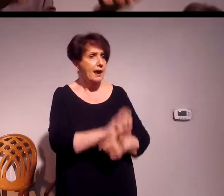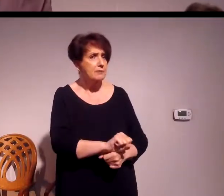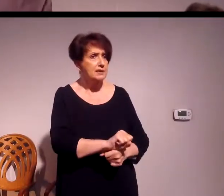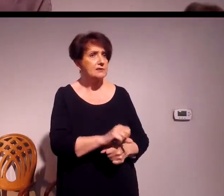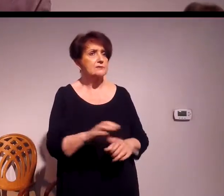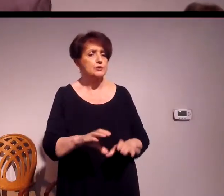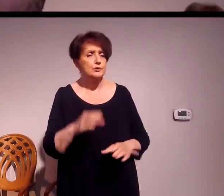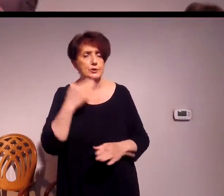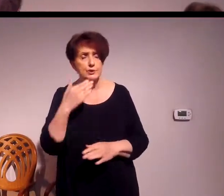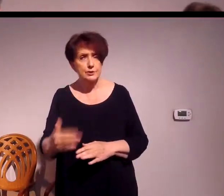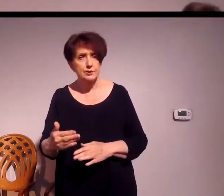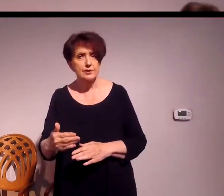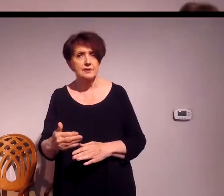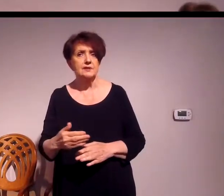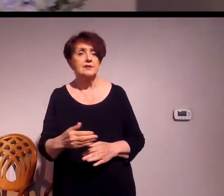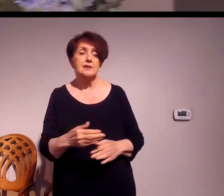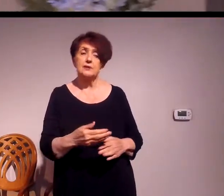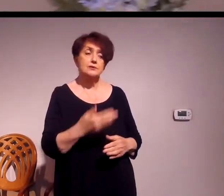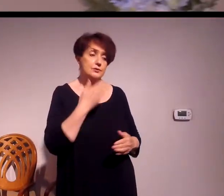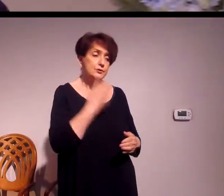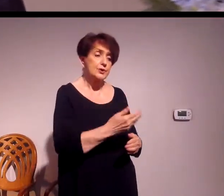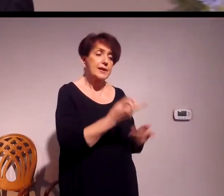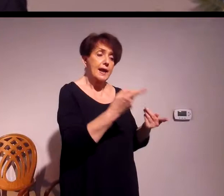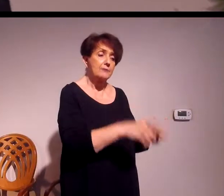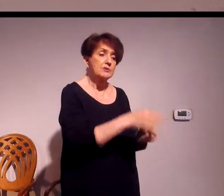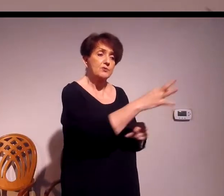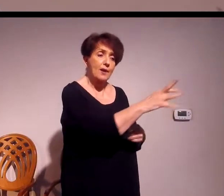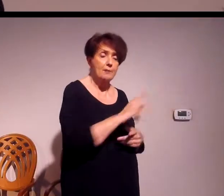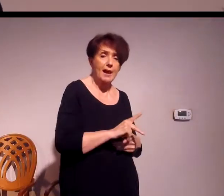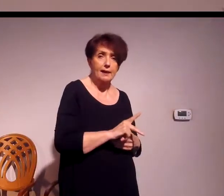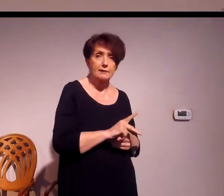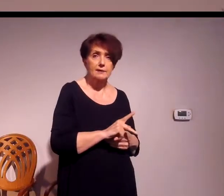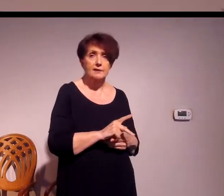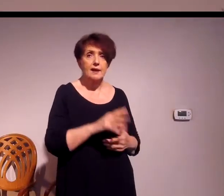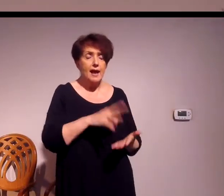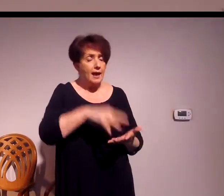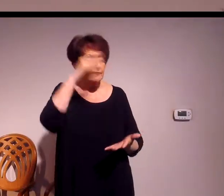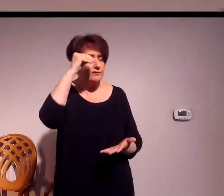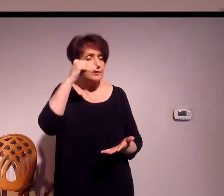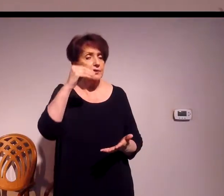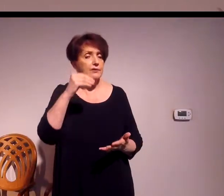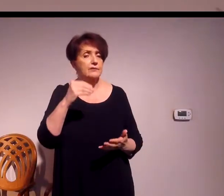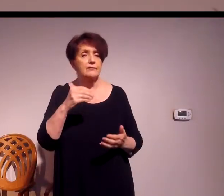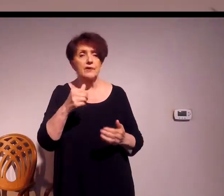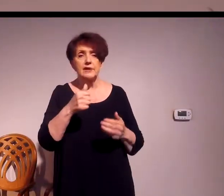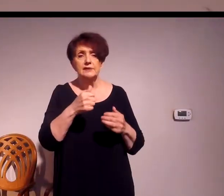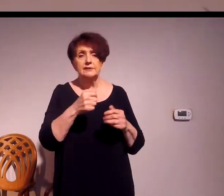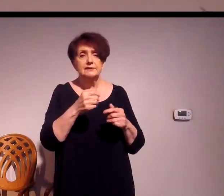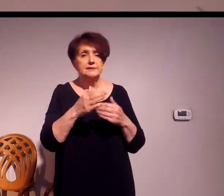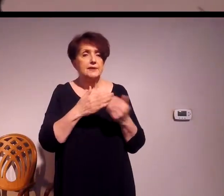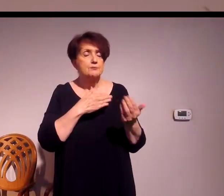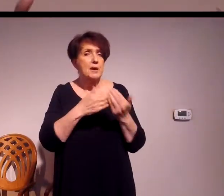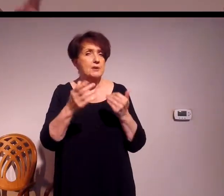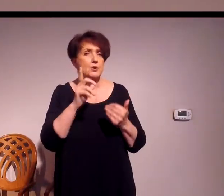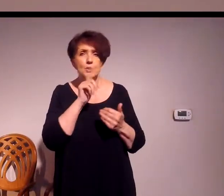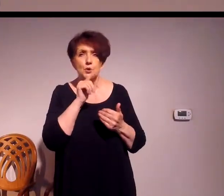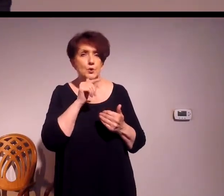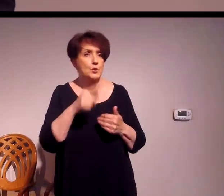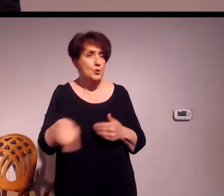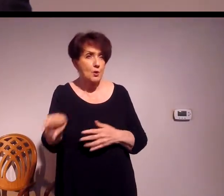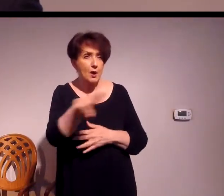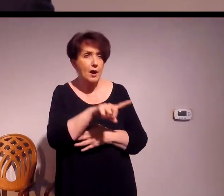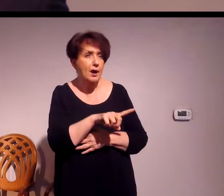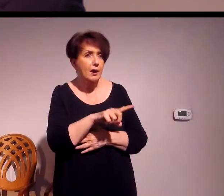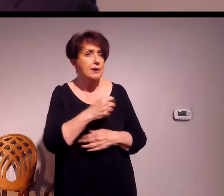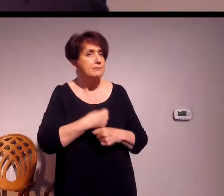because good things will happen right back to me. And I've learned from every walk of life, everything that I've done, that it makes a difference.